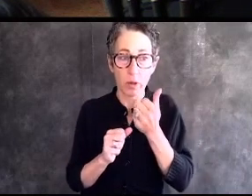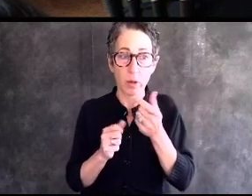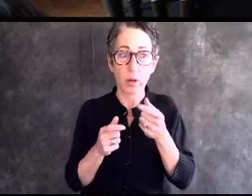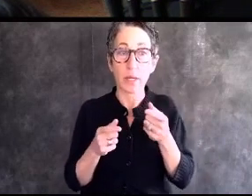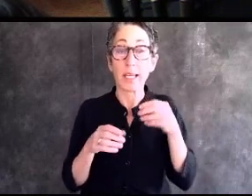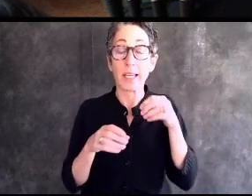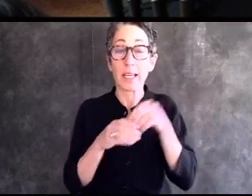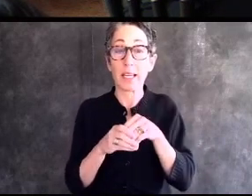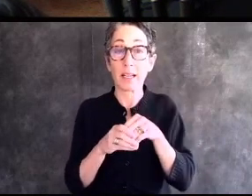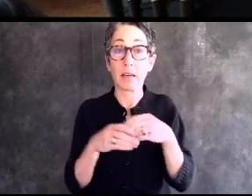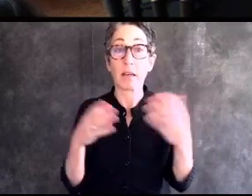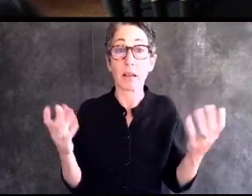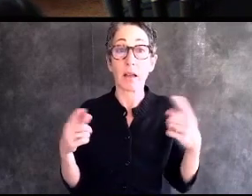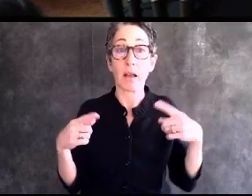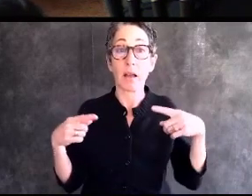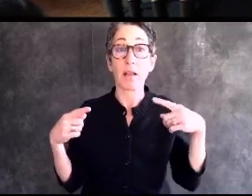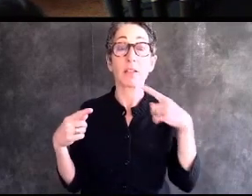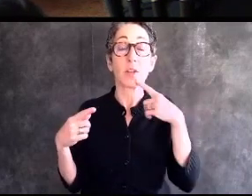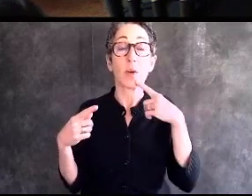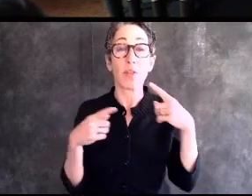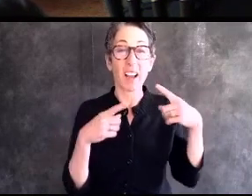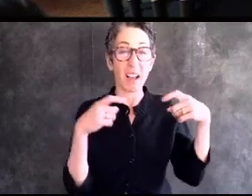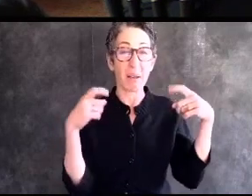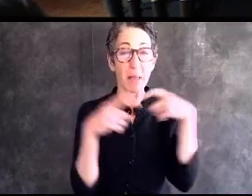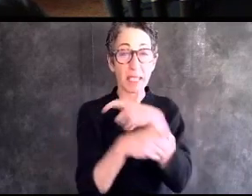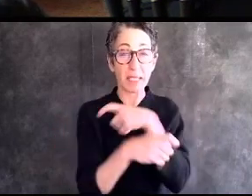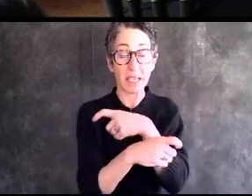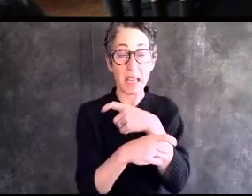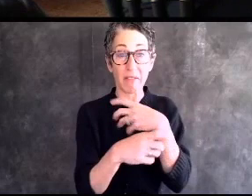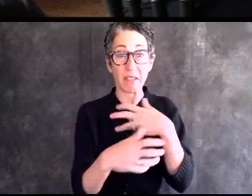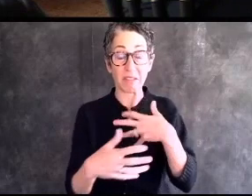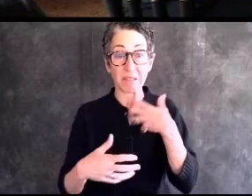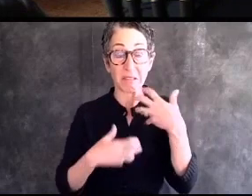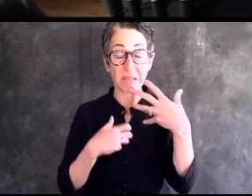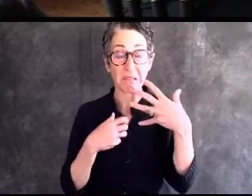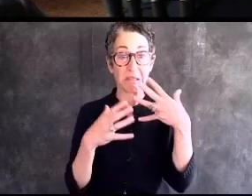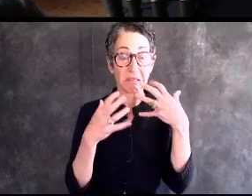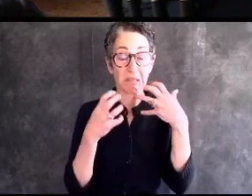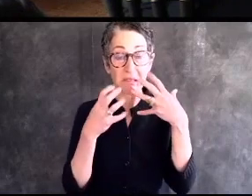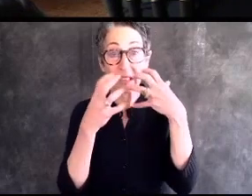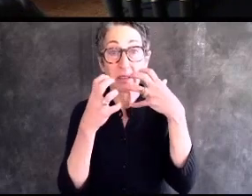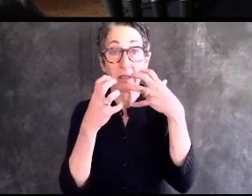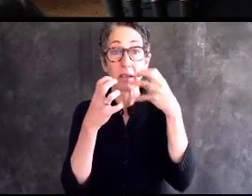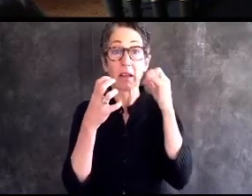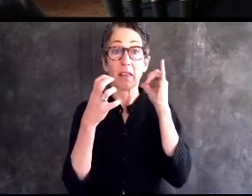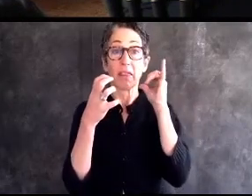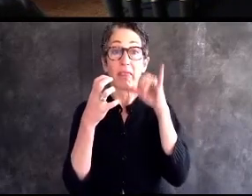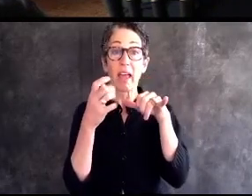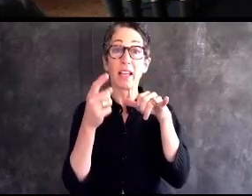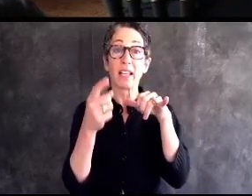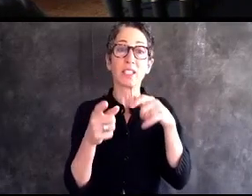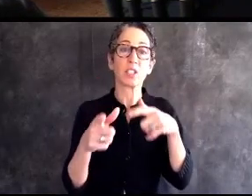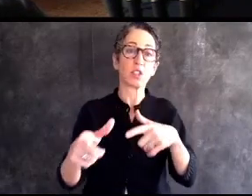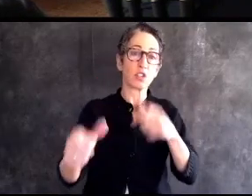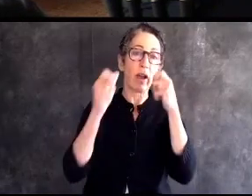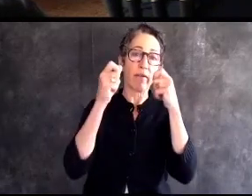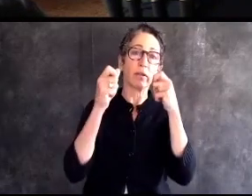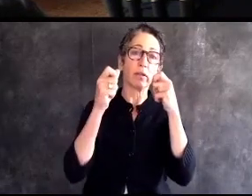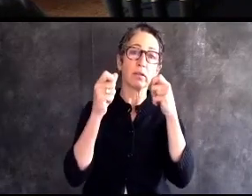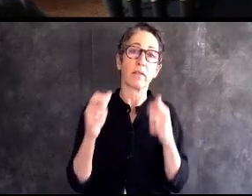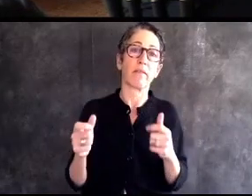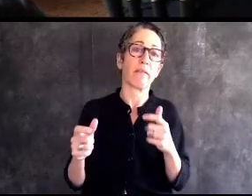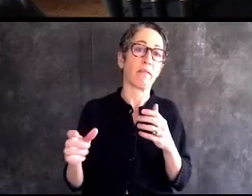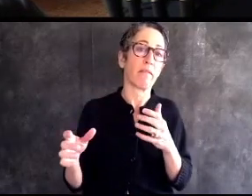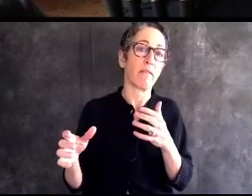outrage, and probably the only emotion that travels faster than outrage. And all these polarization